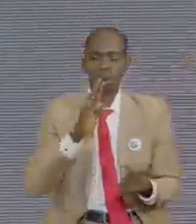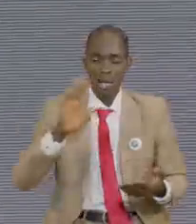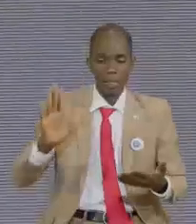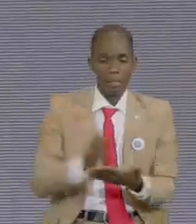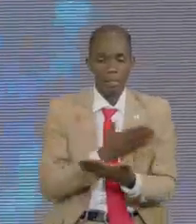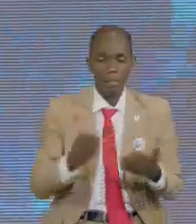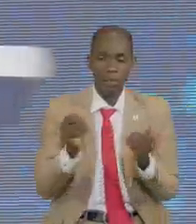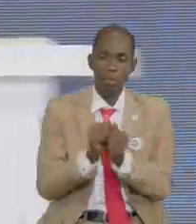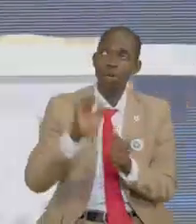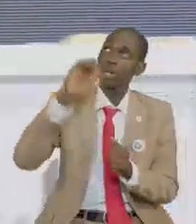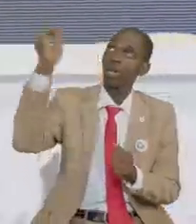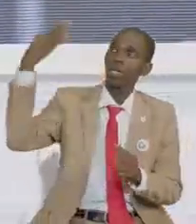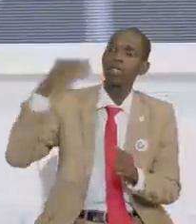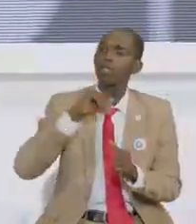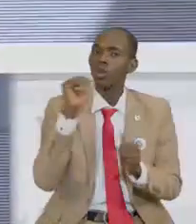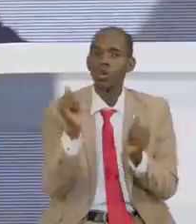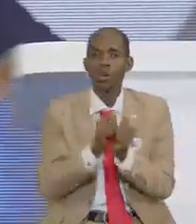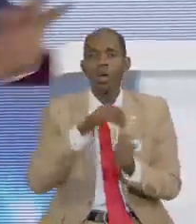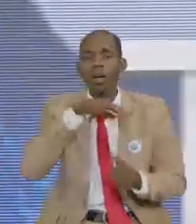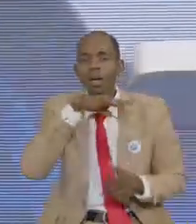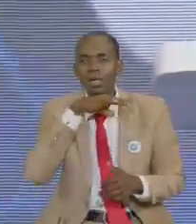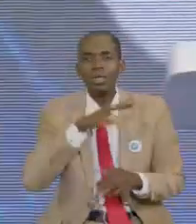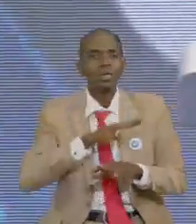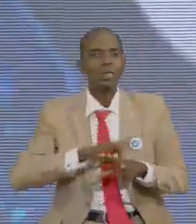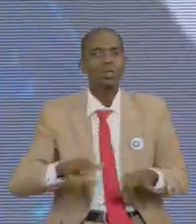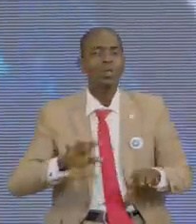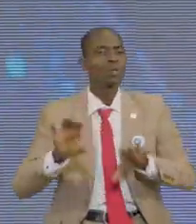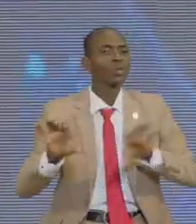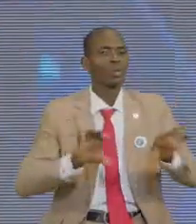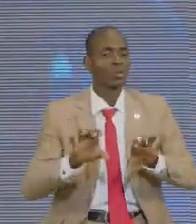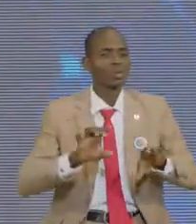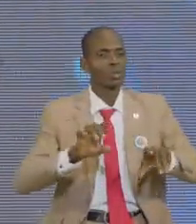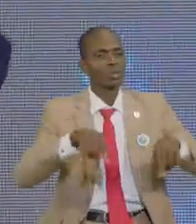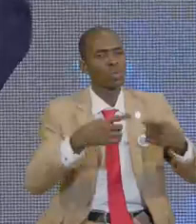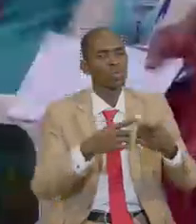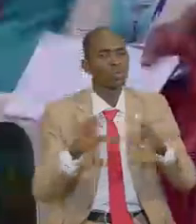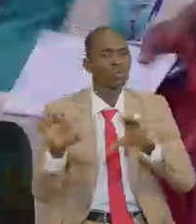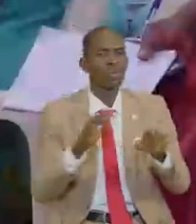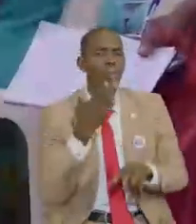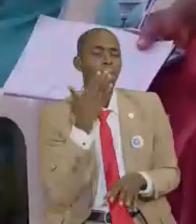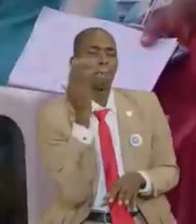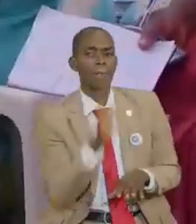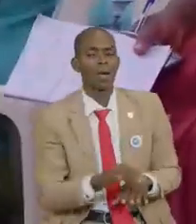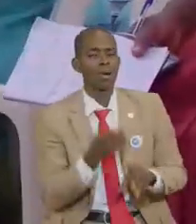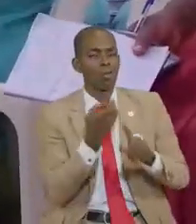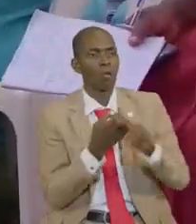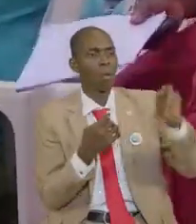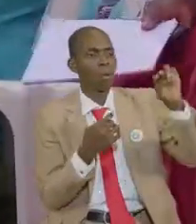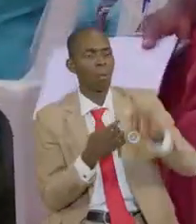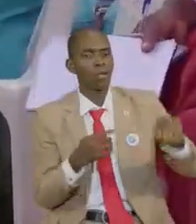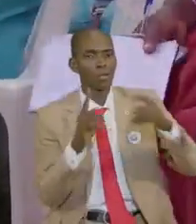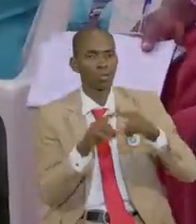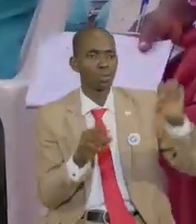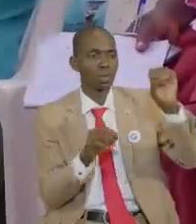not with defilement. You don't go to do evil during the week till Saturday and then come to sing